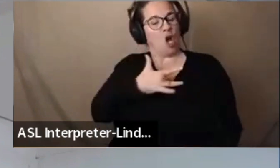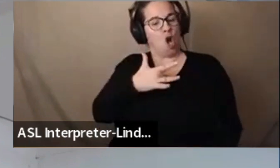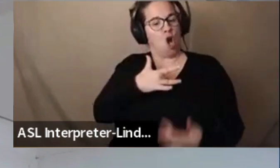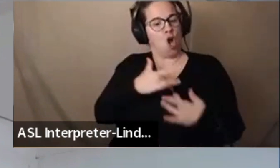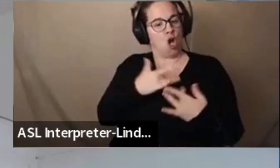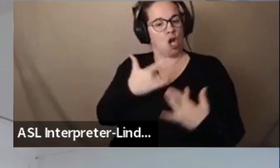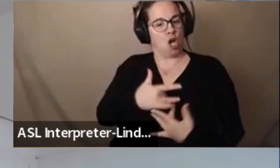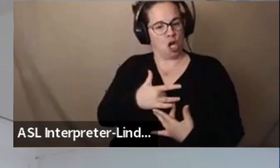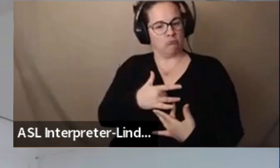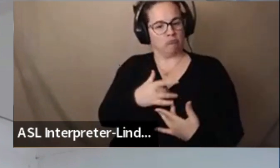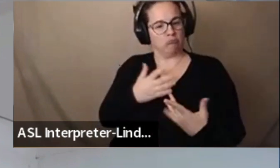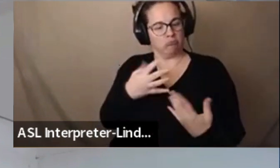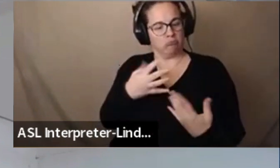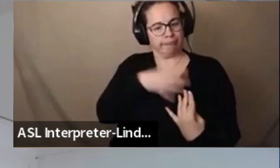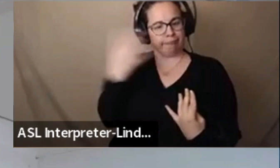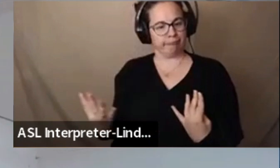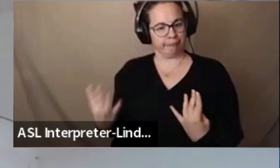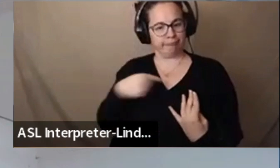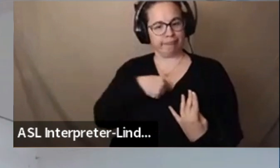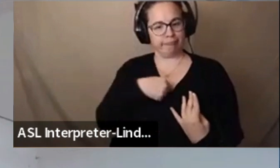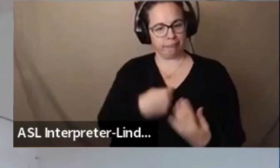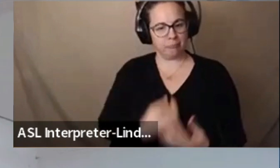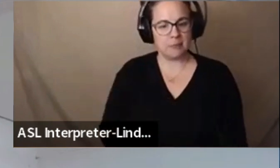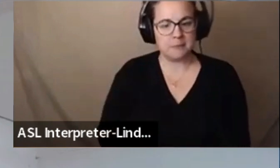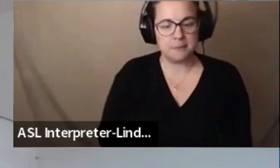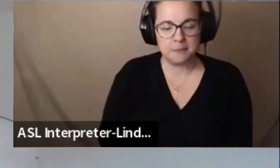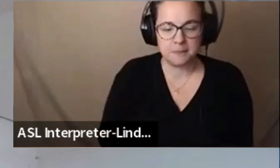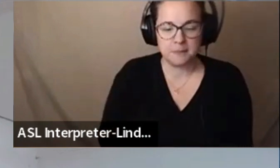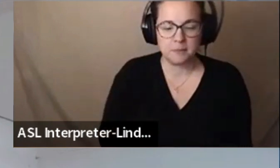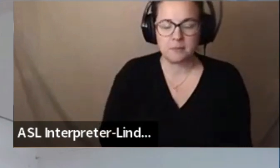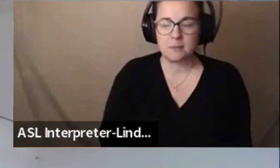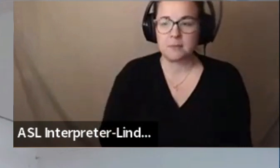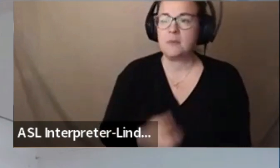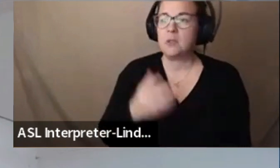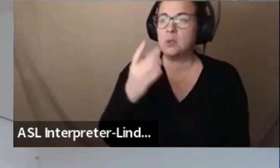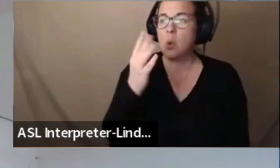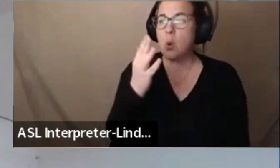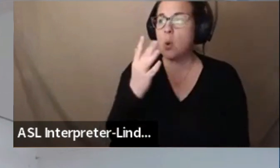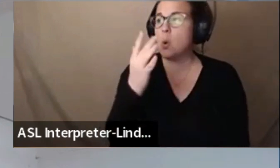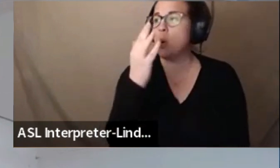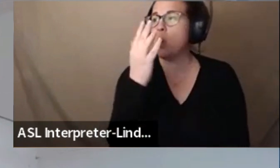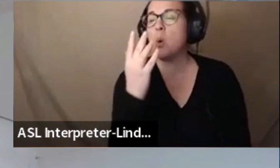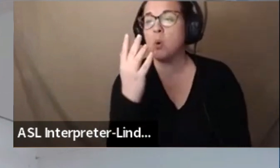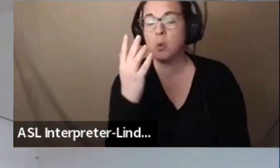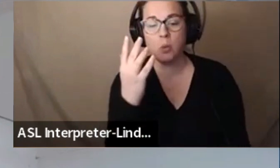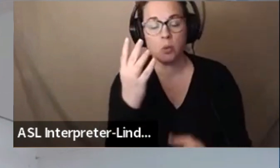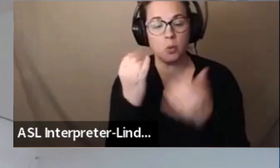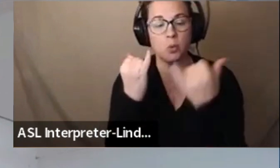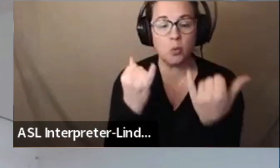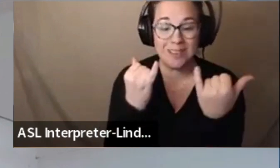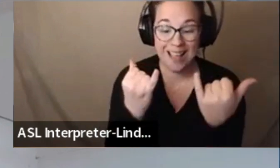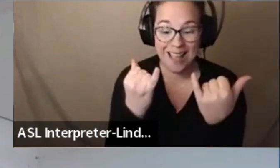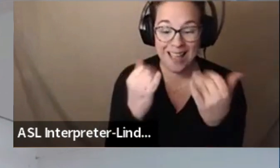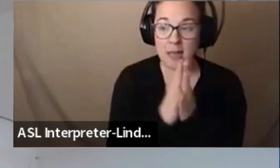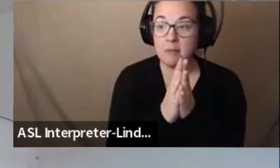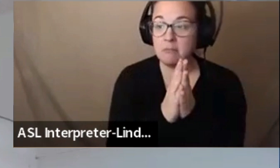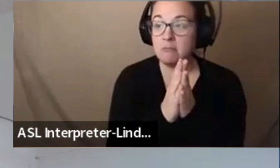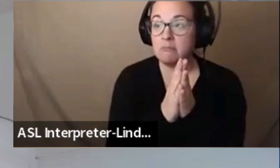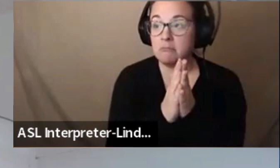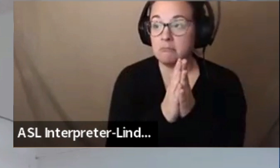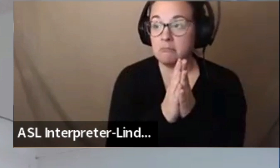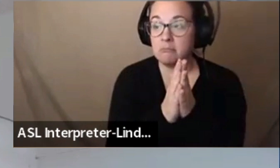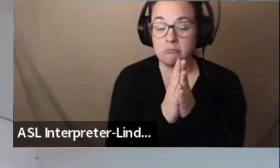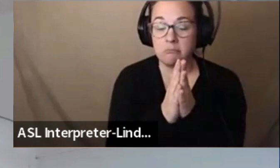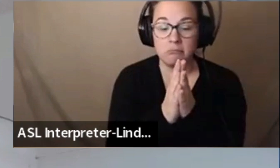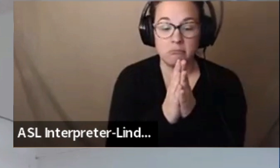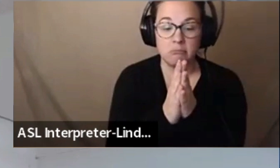think that what we have with Shakespeare is somebody who, contrary actually to today's, we're now in a place where you're